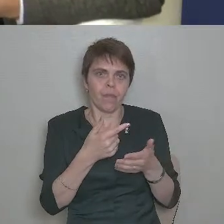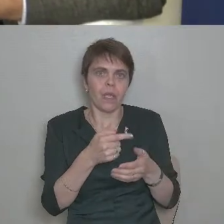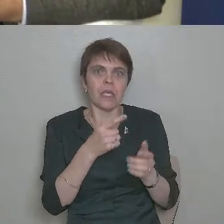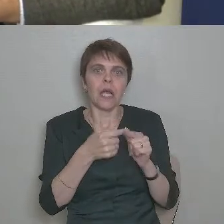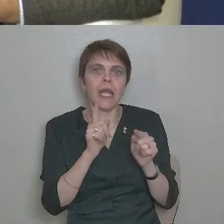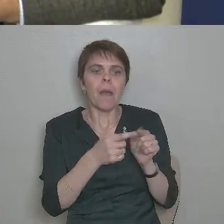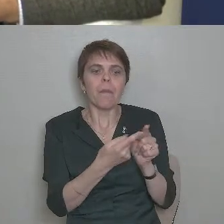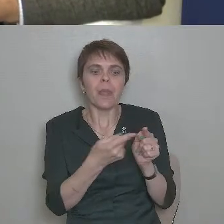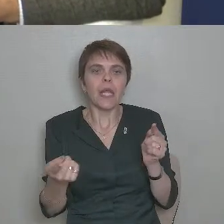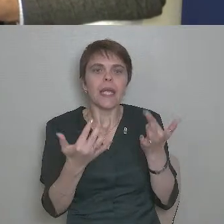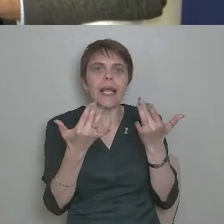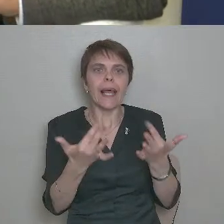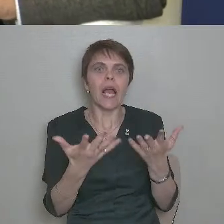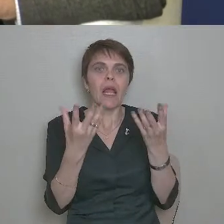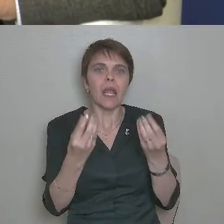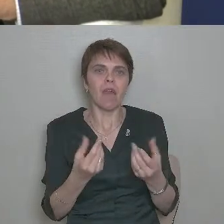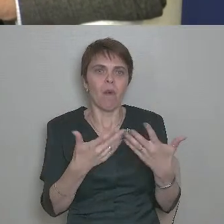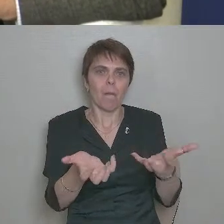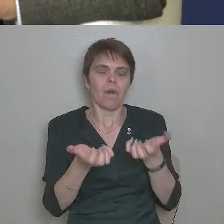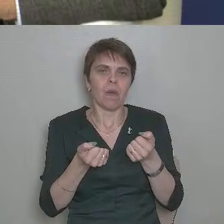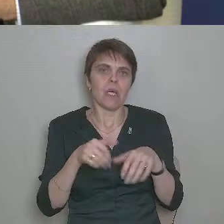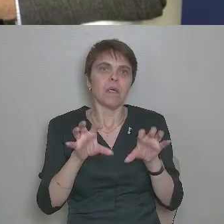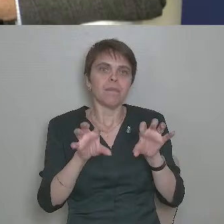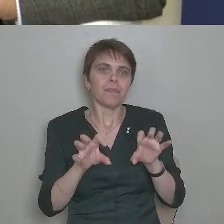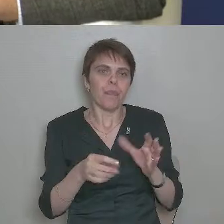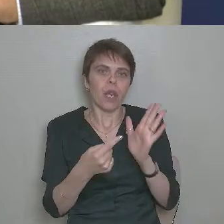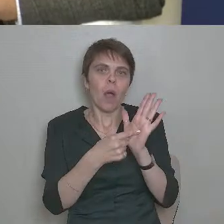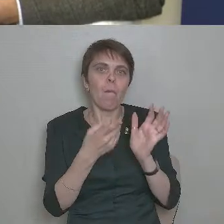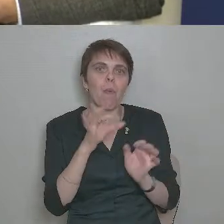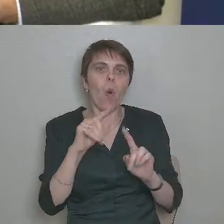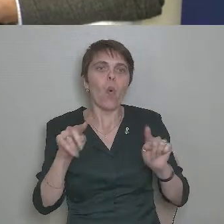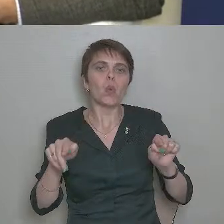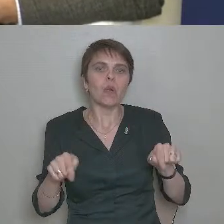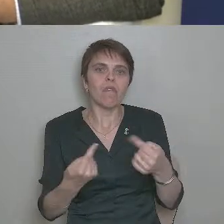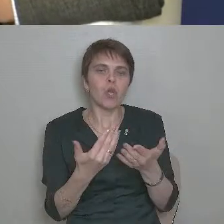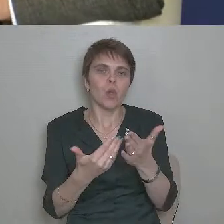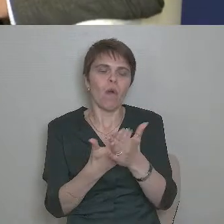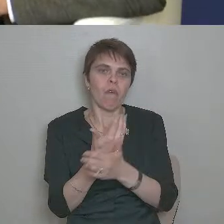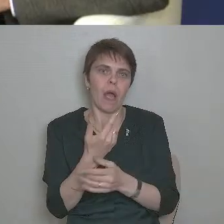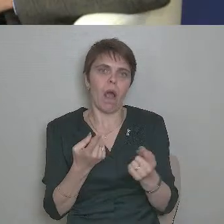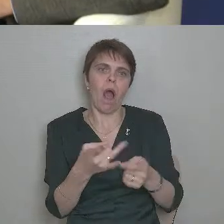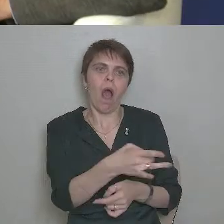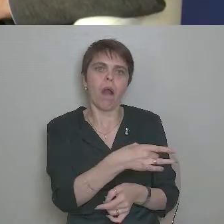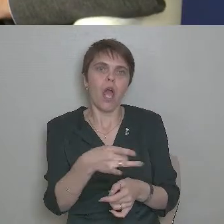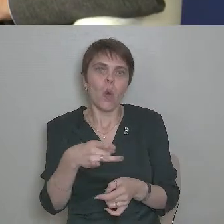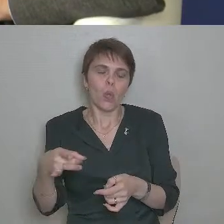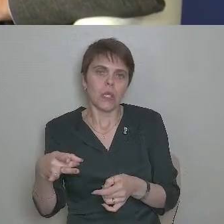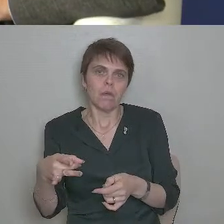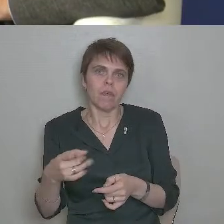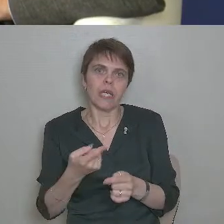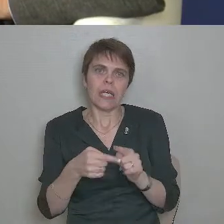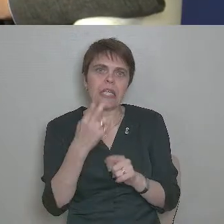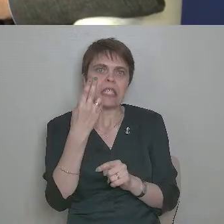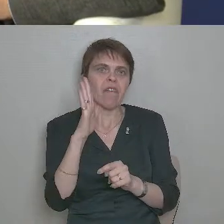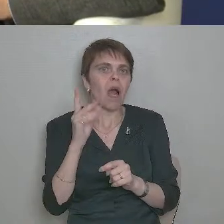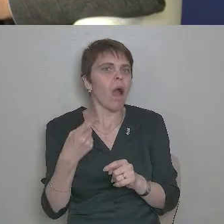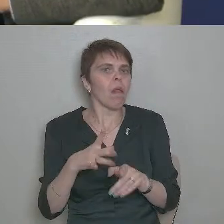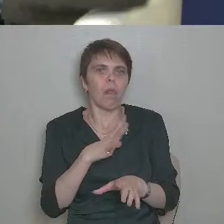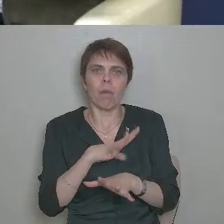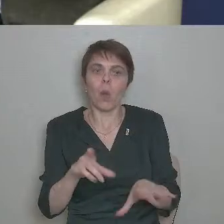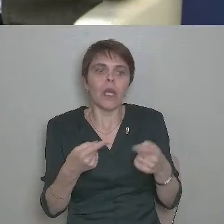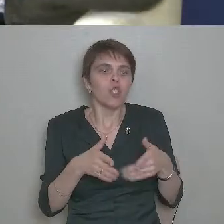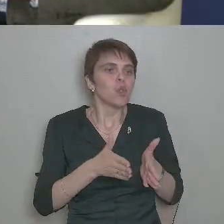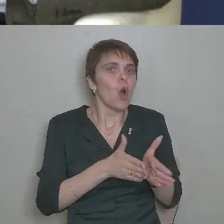faced a problem, because several days have elapsed since the resolution of the parliament has been passed about the creation of the new rayons,